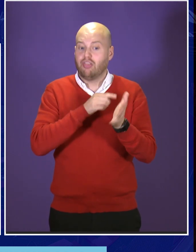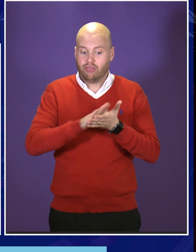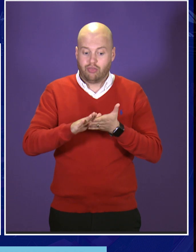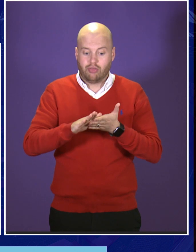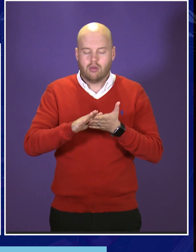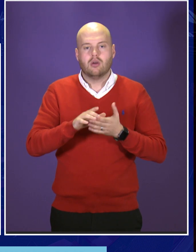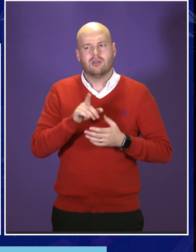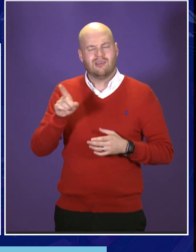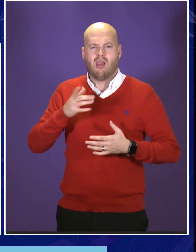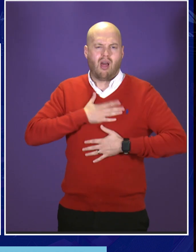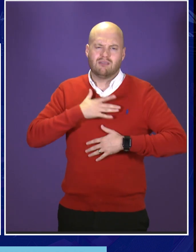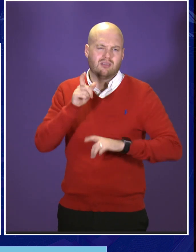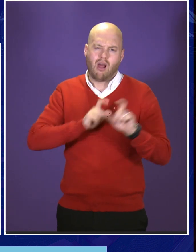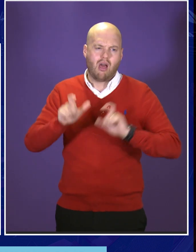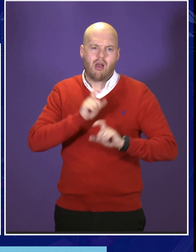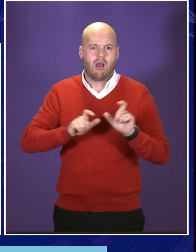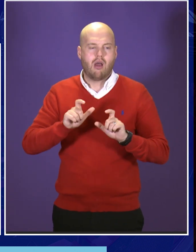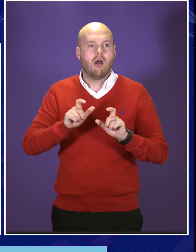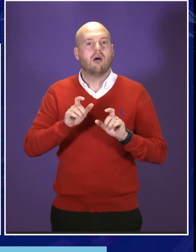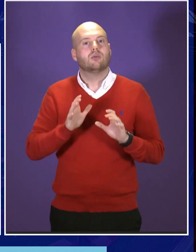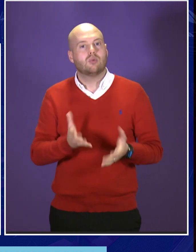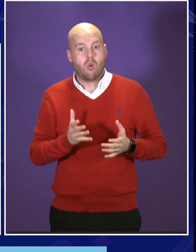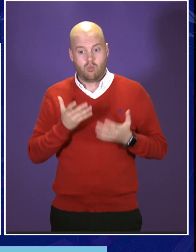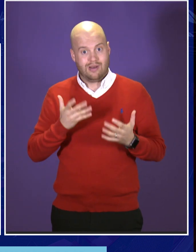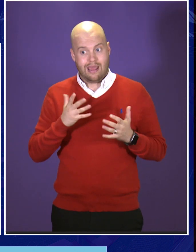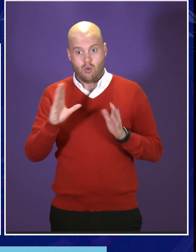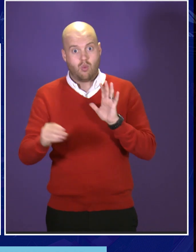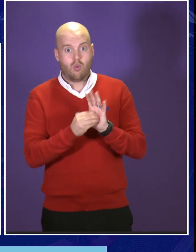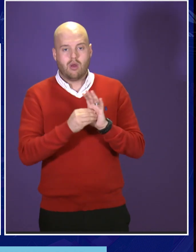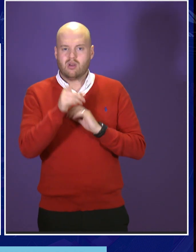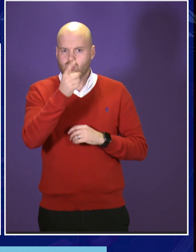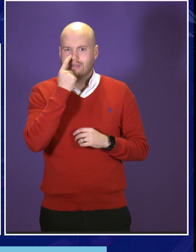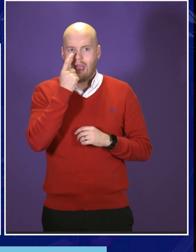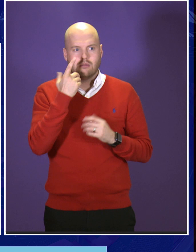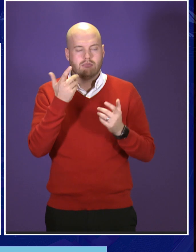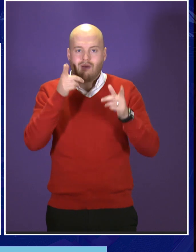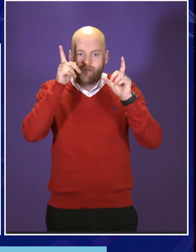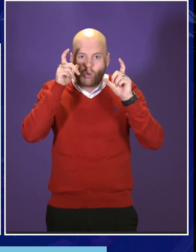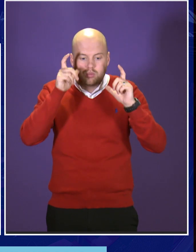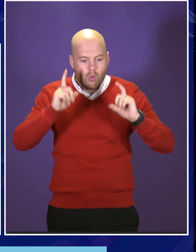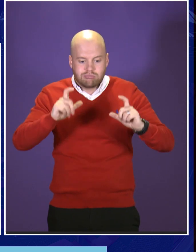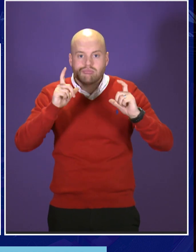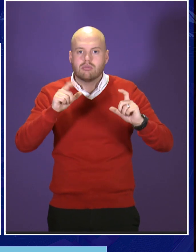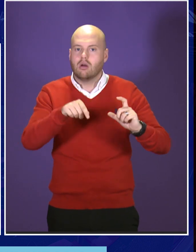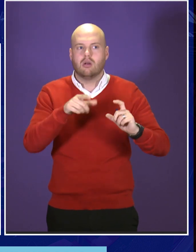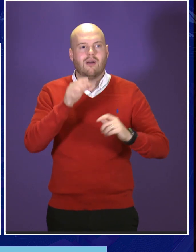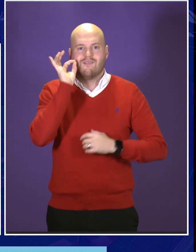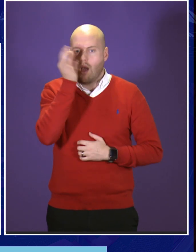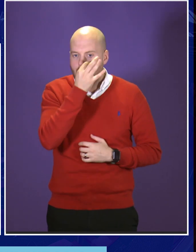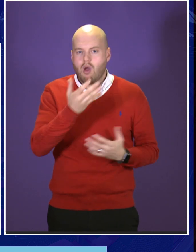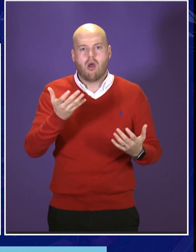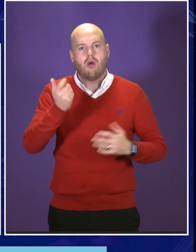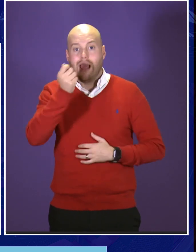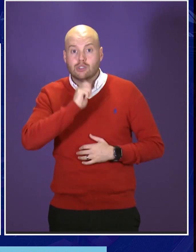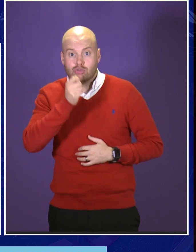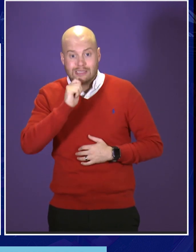called Art Palette, where you can take a photo of a flower or an ice cream cone or your dress, upload it